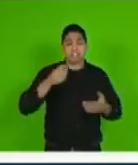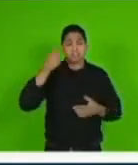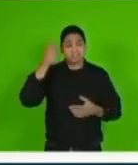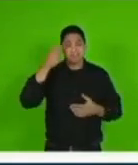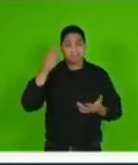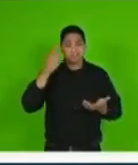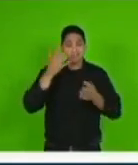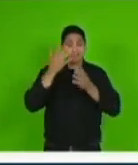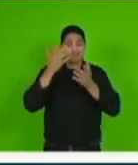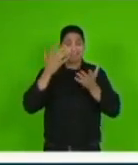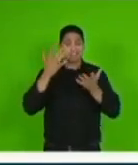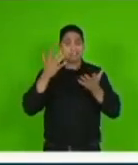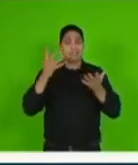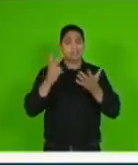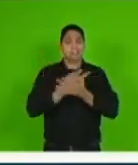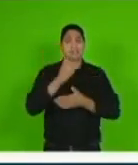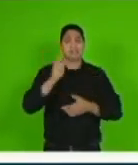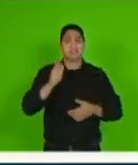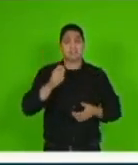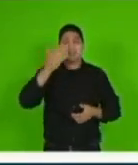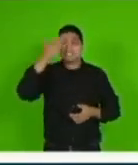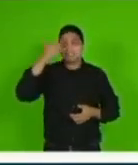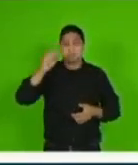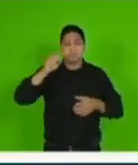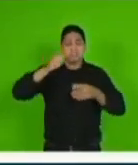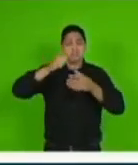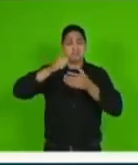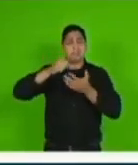Jesus did this. He called them a fool.